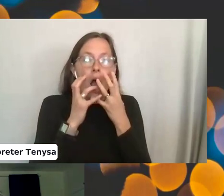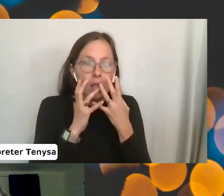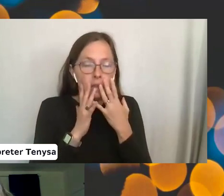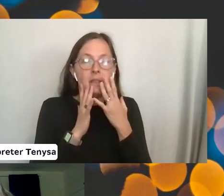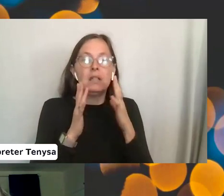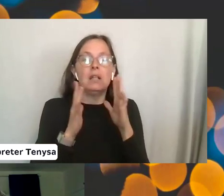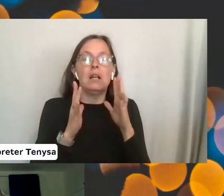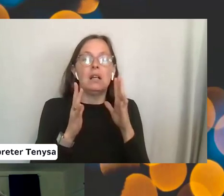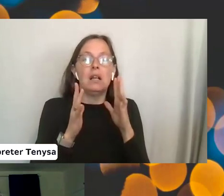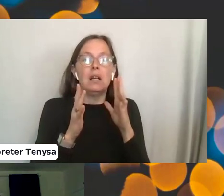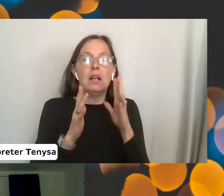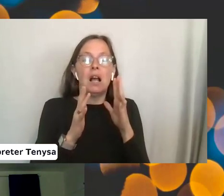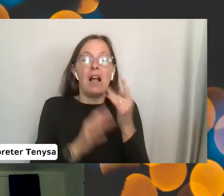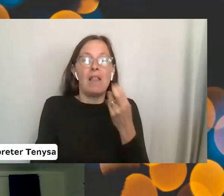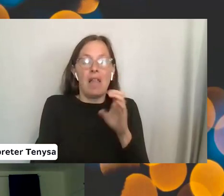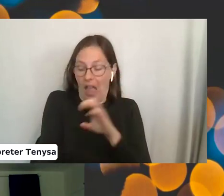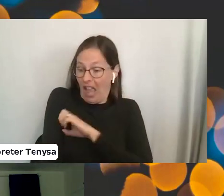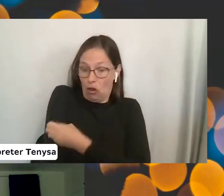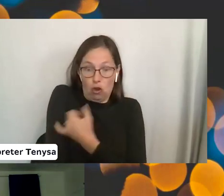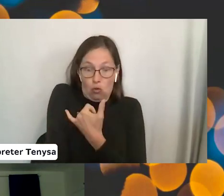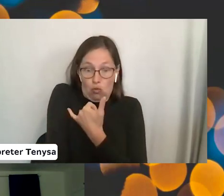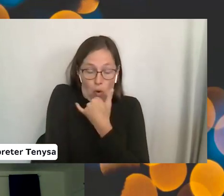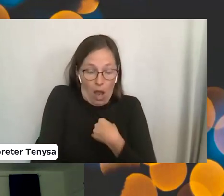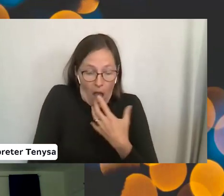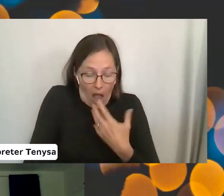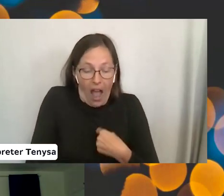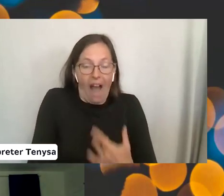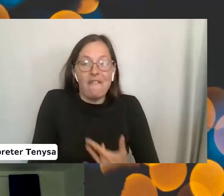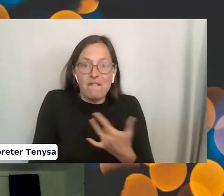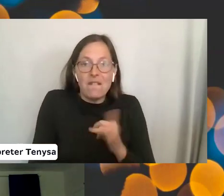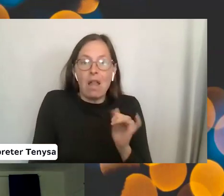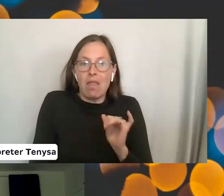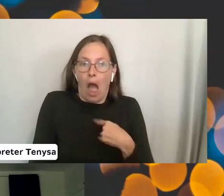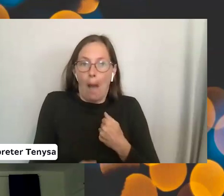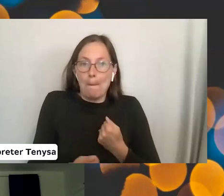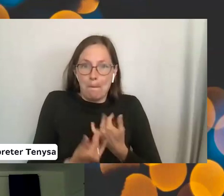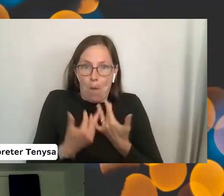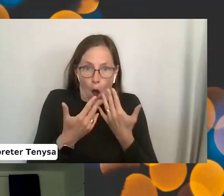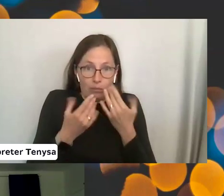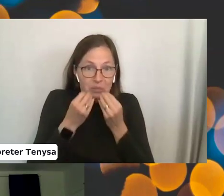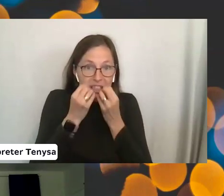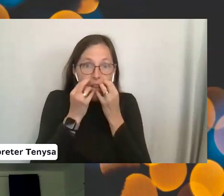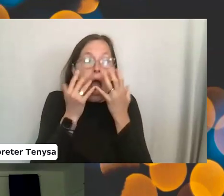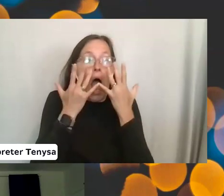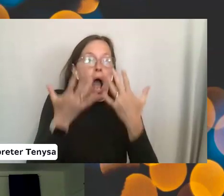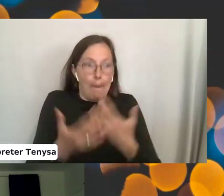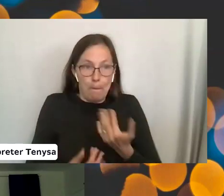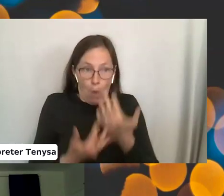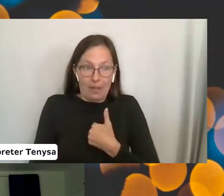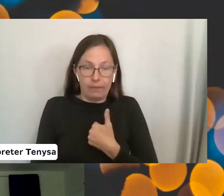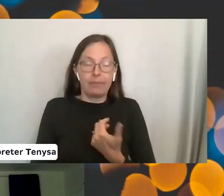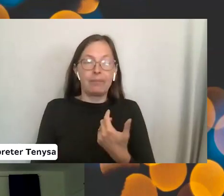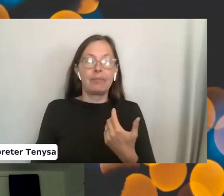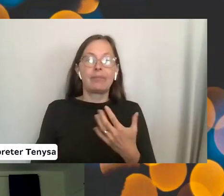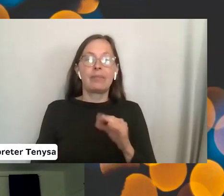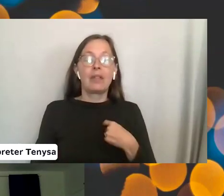wrong energetically that it feels like I'm burning myself. And as it went out,